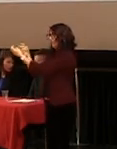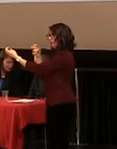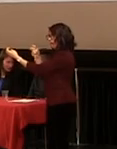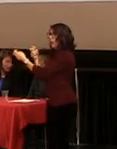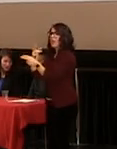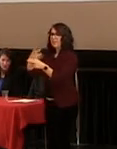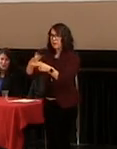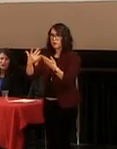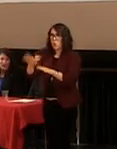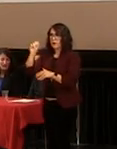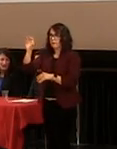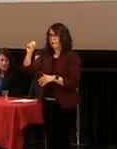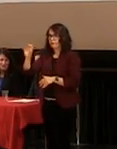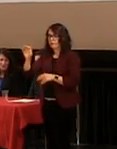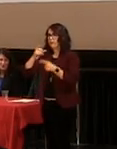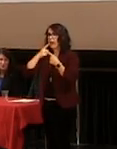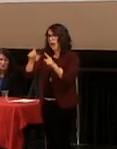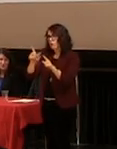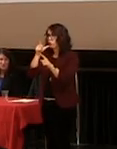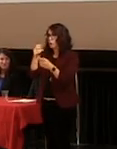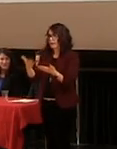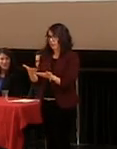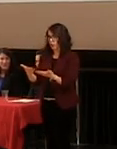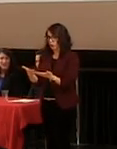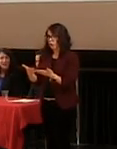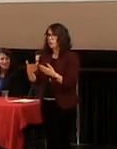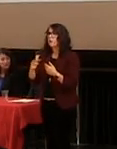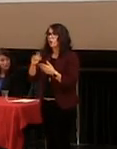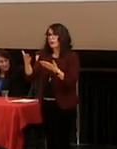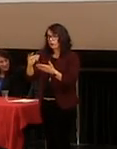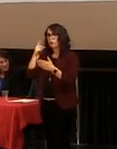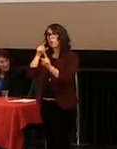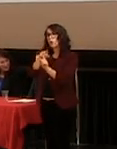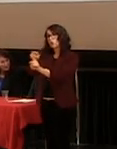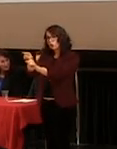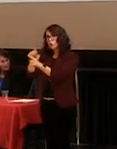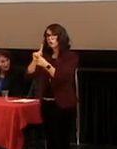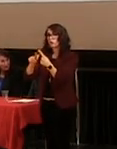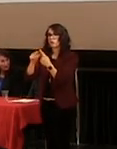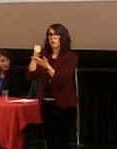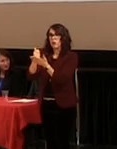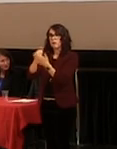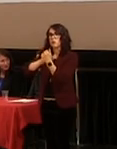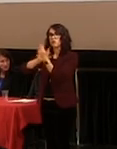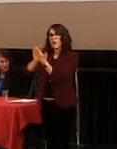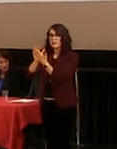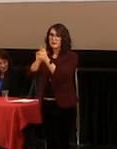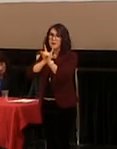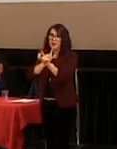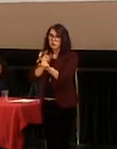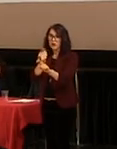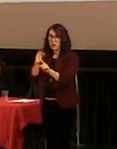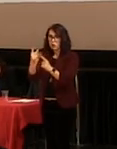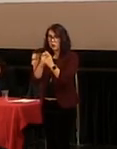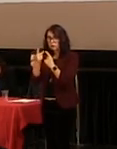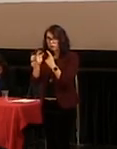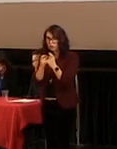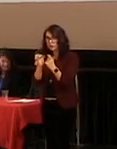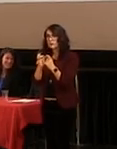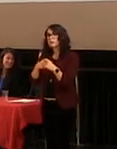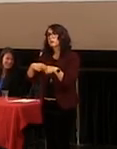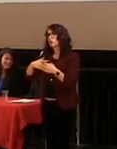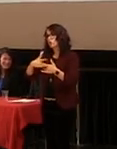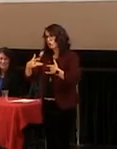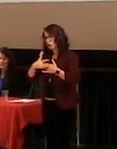been announced for the most part, and they are here for you to be able to address certain questions, concerns, or issues that you may